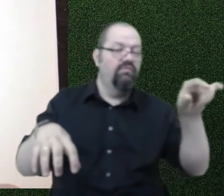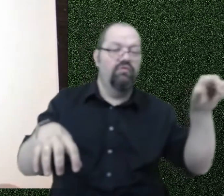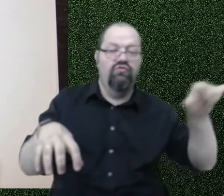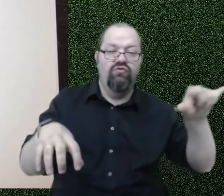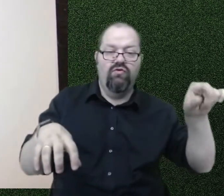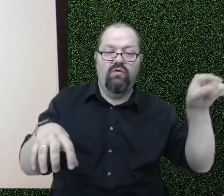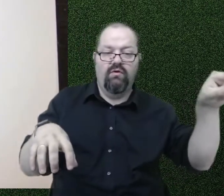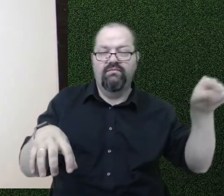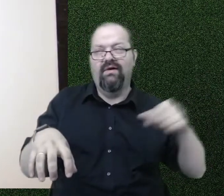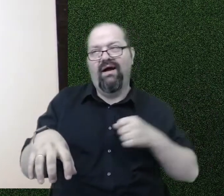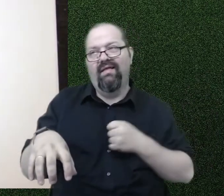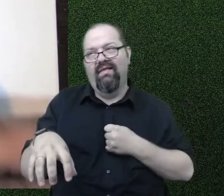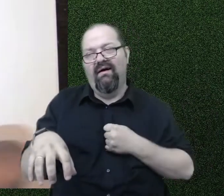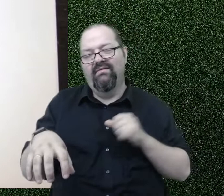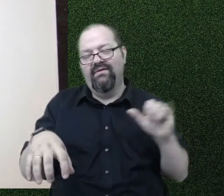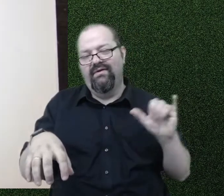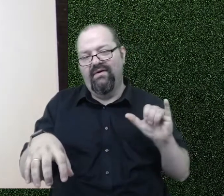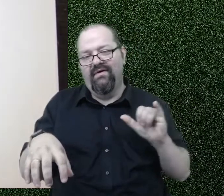I love New York.